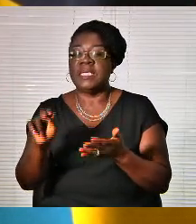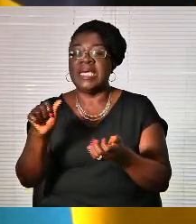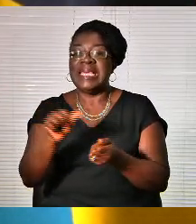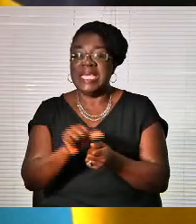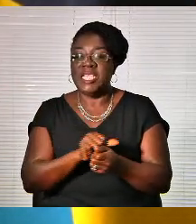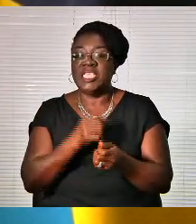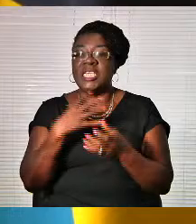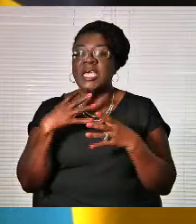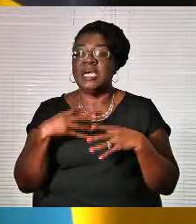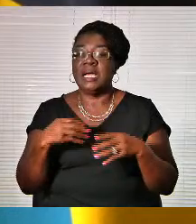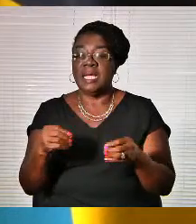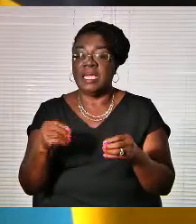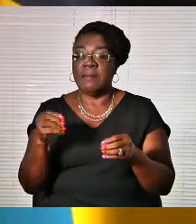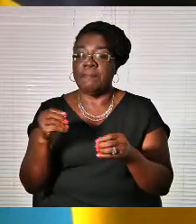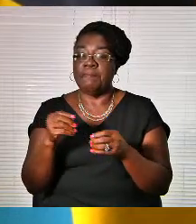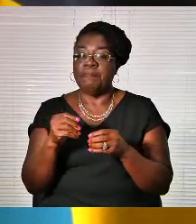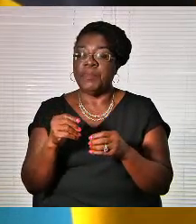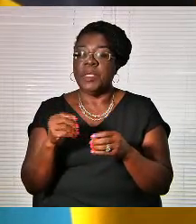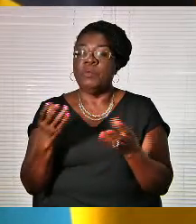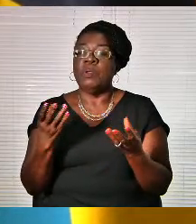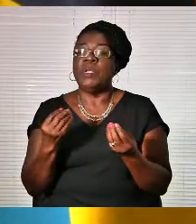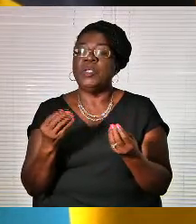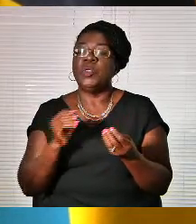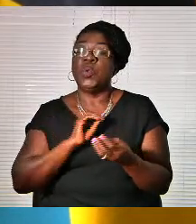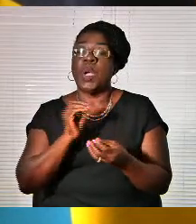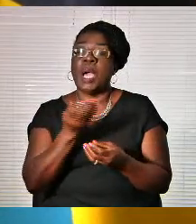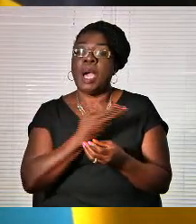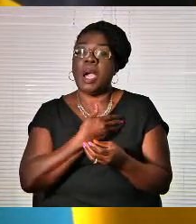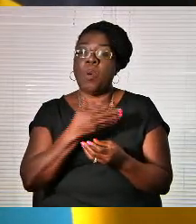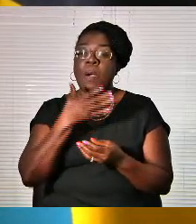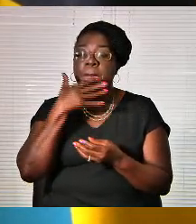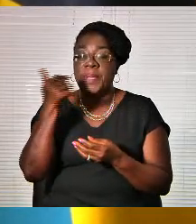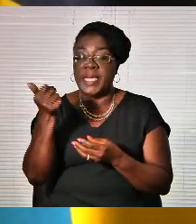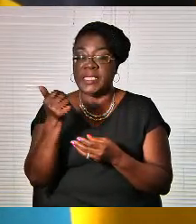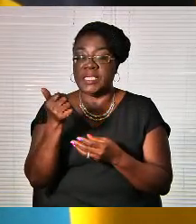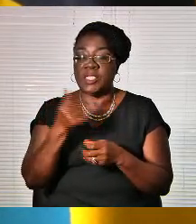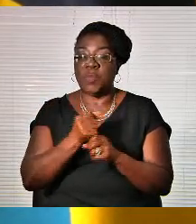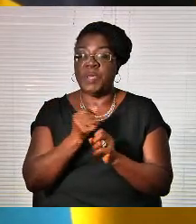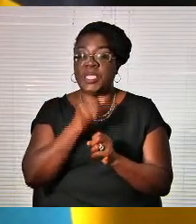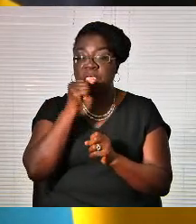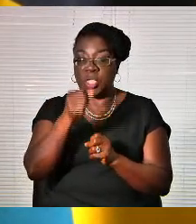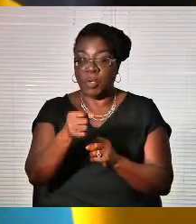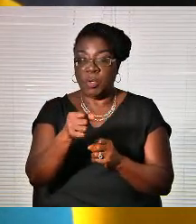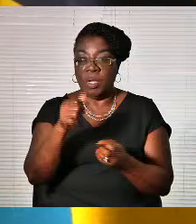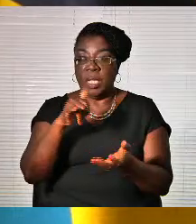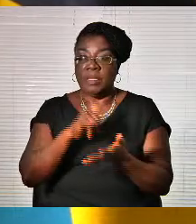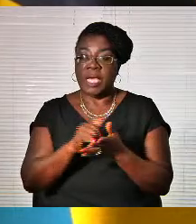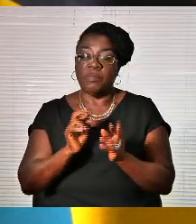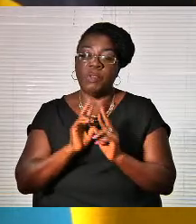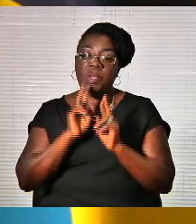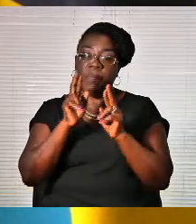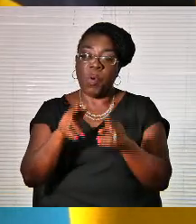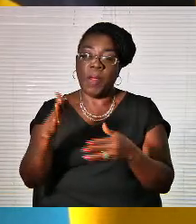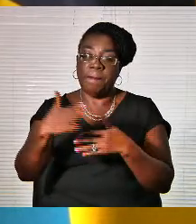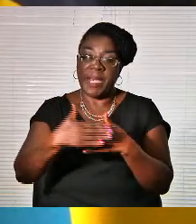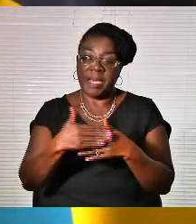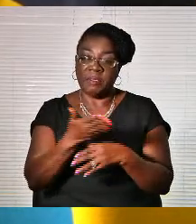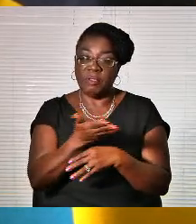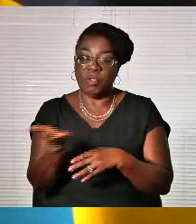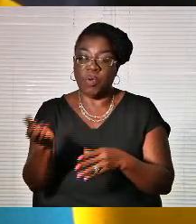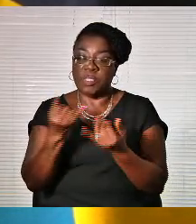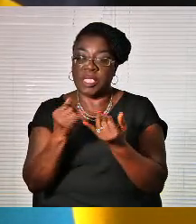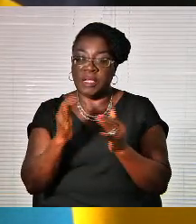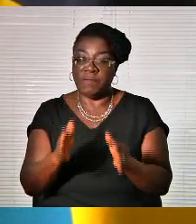And at the end of the day, we'll do our due diligence in ensuring that we report back to those individuals that makes